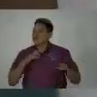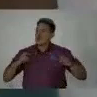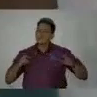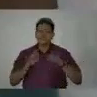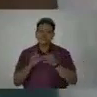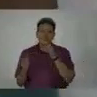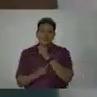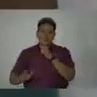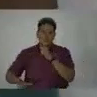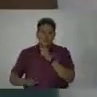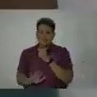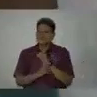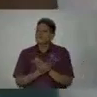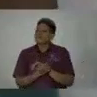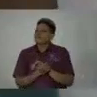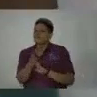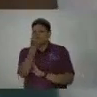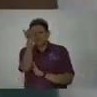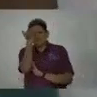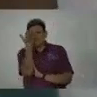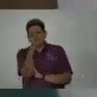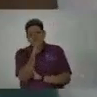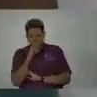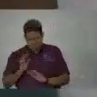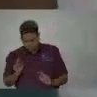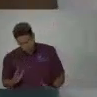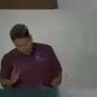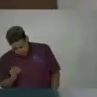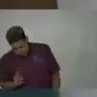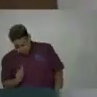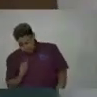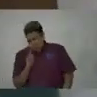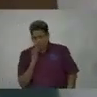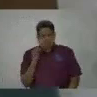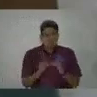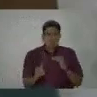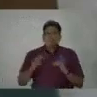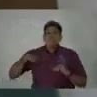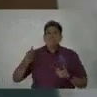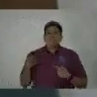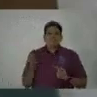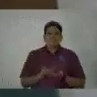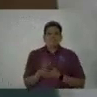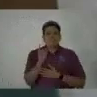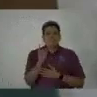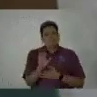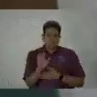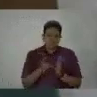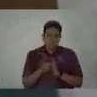Parliament. As you are aware, Madam, I have been unfairly treated by the Integrity Commission of